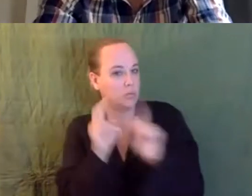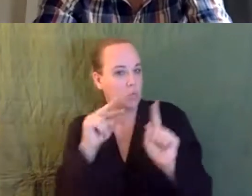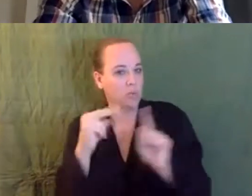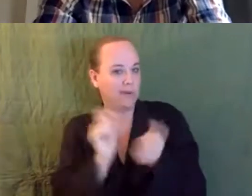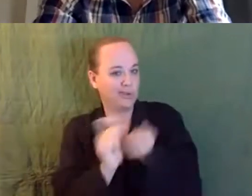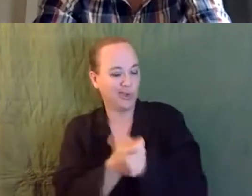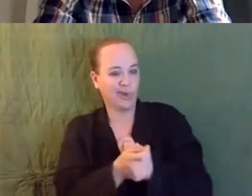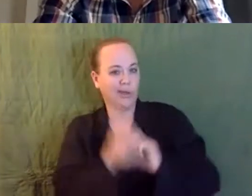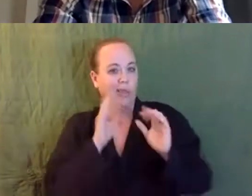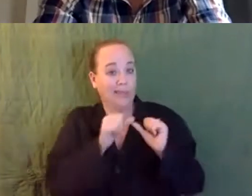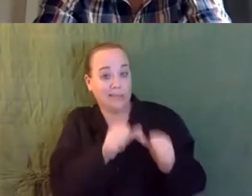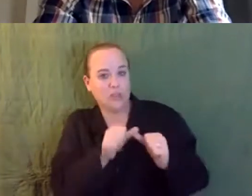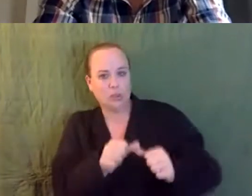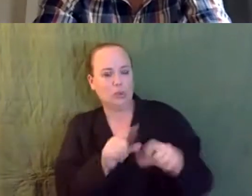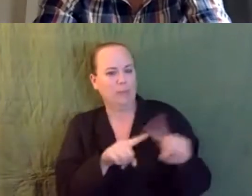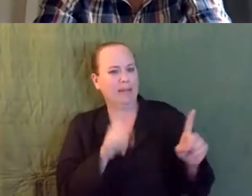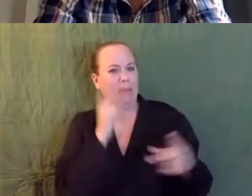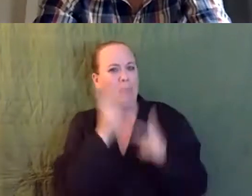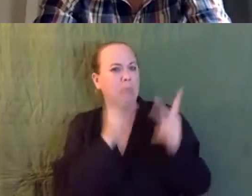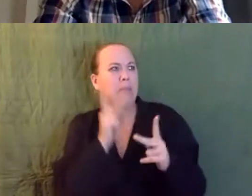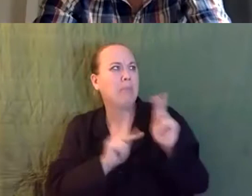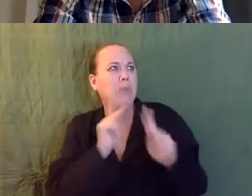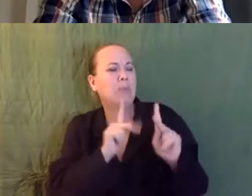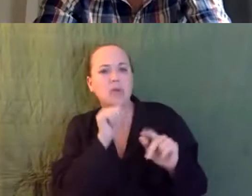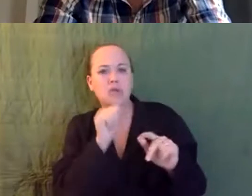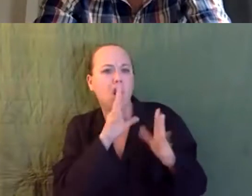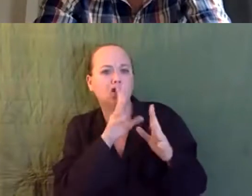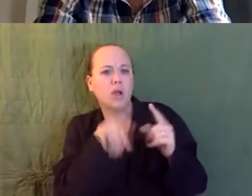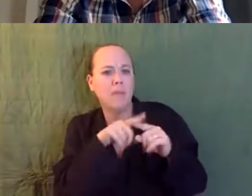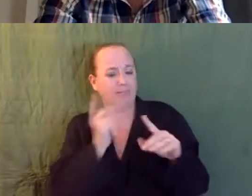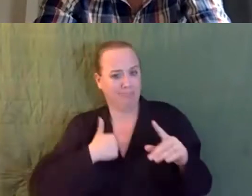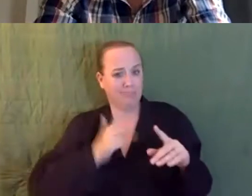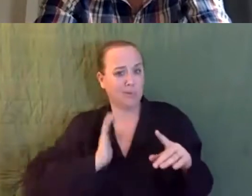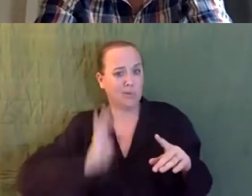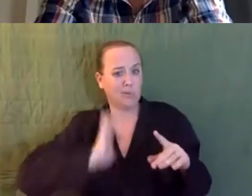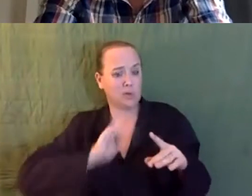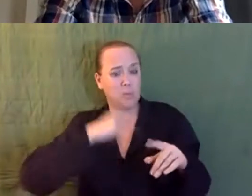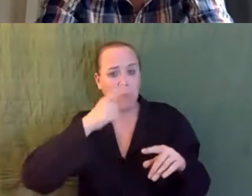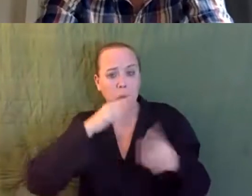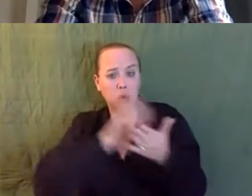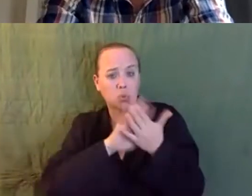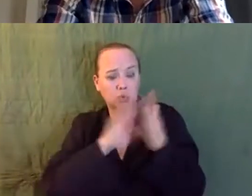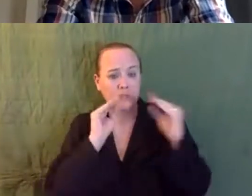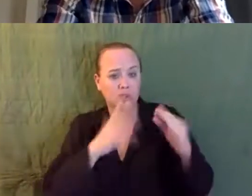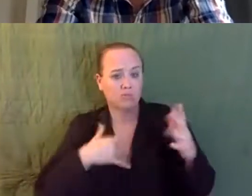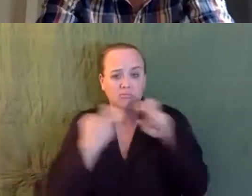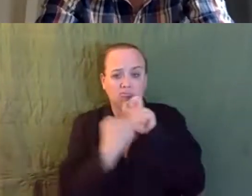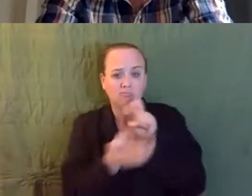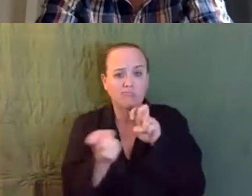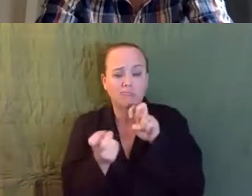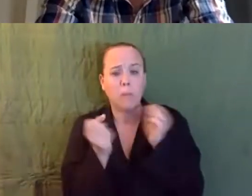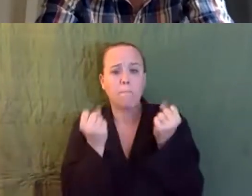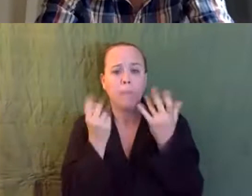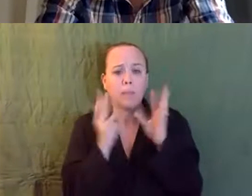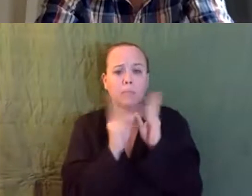I don't know why people aren't talking about it. As a former public school teacher, I sat in on many boards where